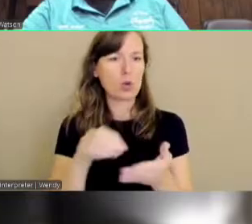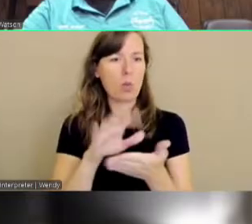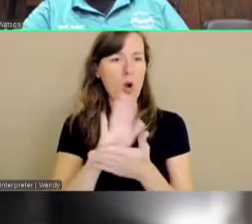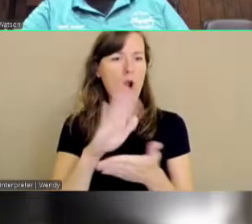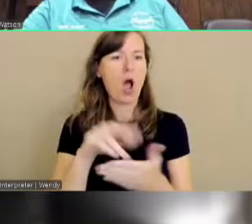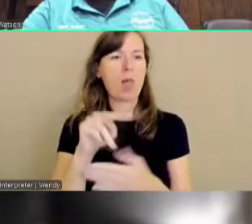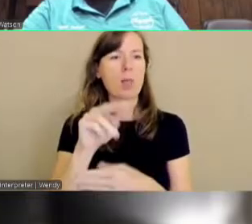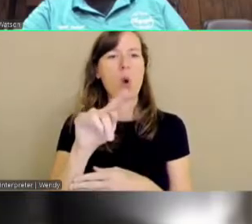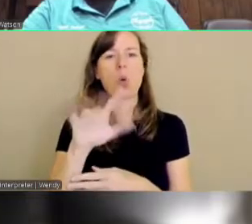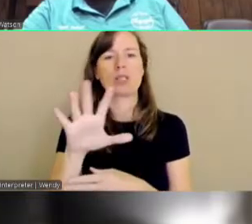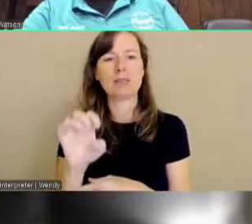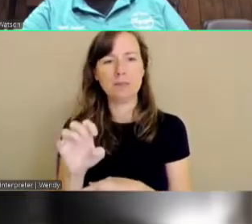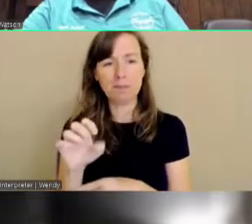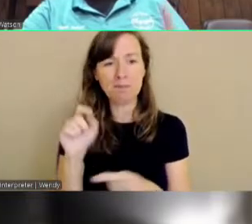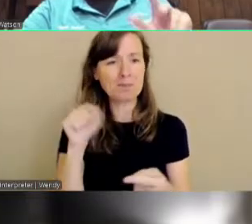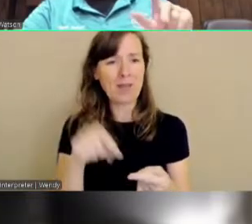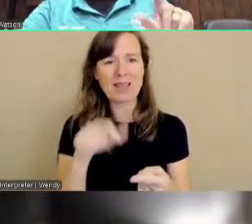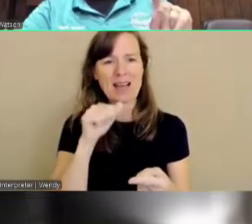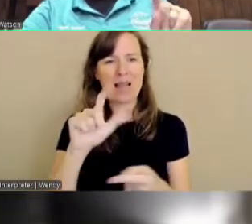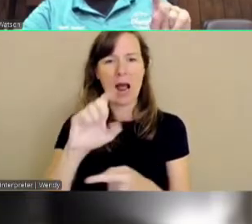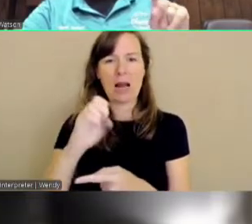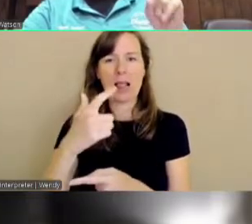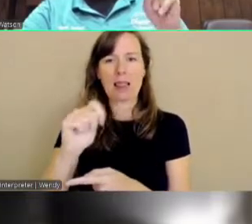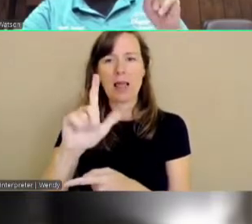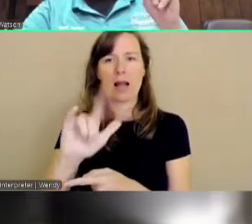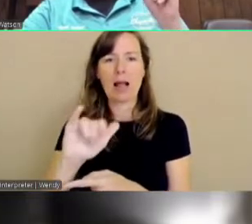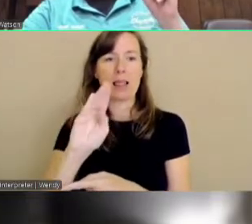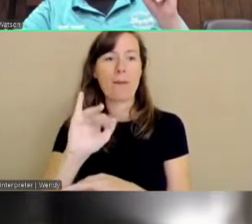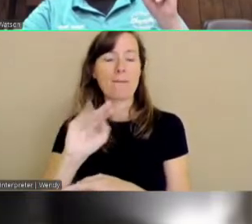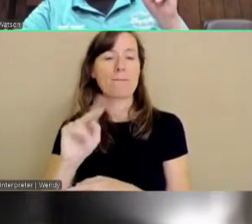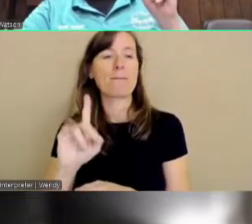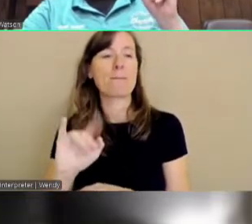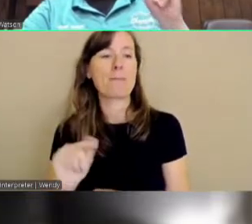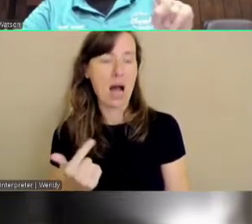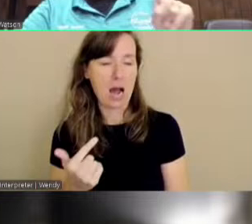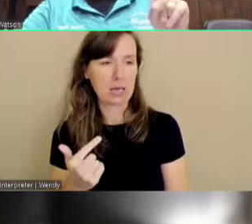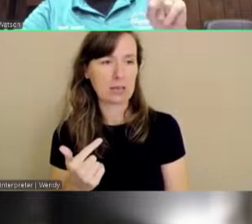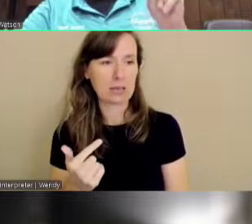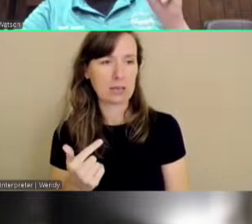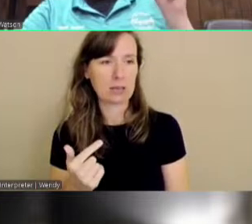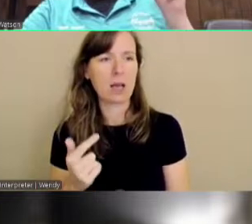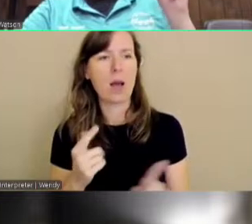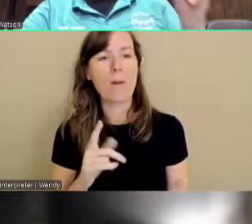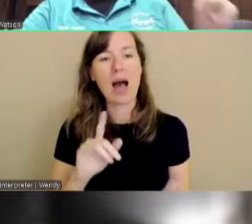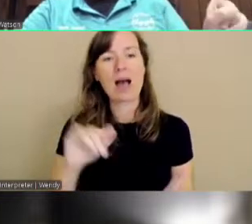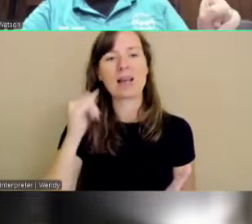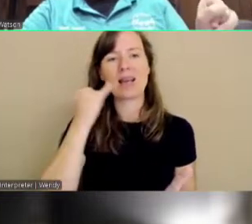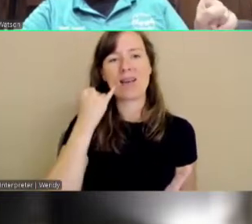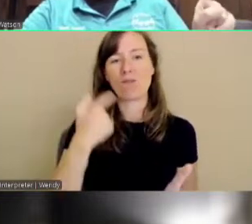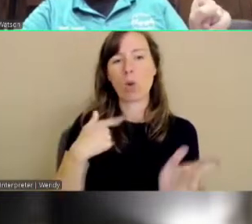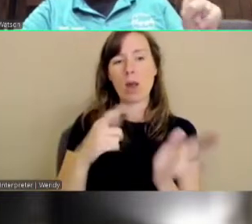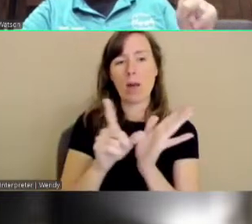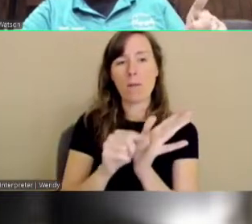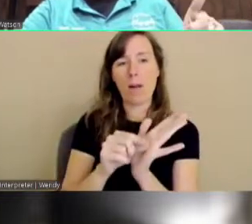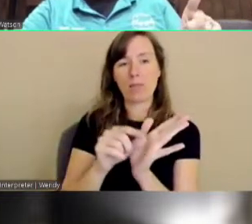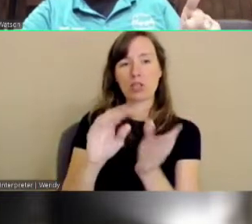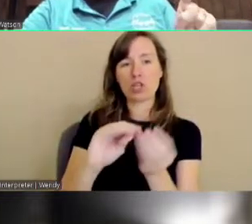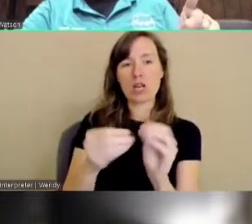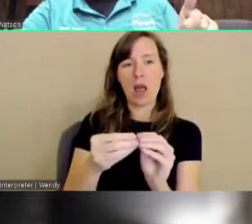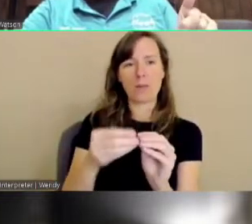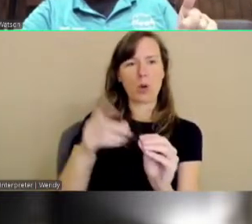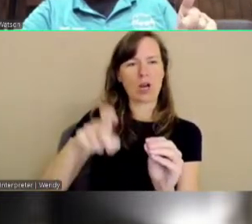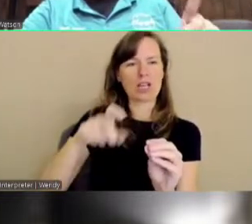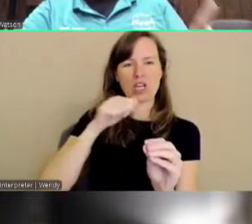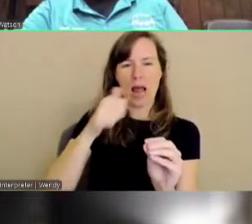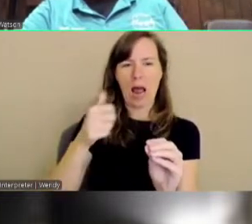I believe what we publish, let me qualify by that by saying, if we publish a number, we can't go higher than the number, I think. Is that